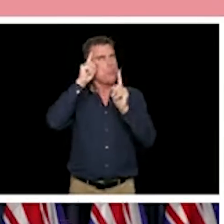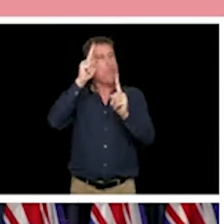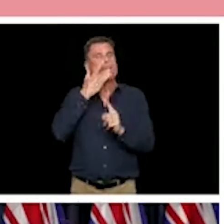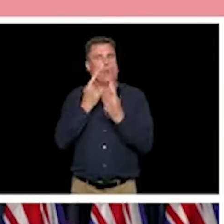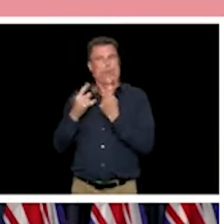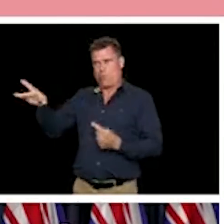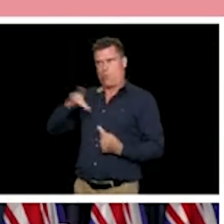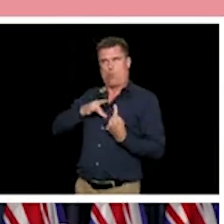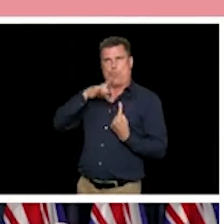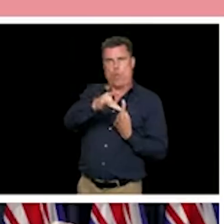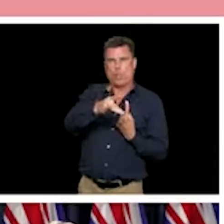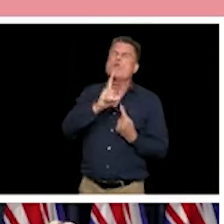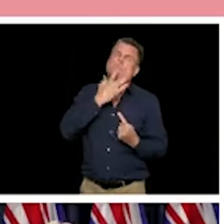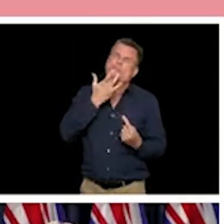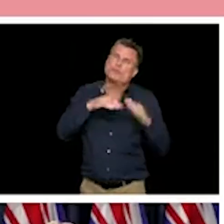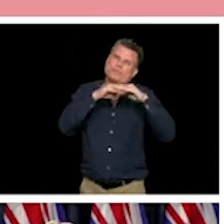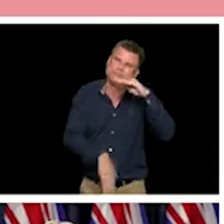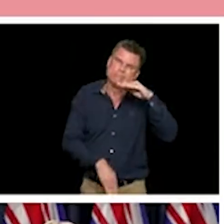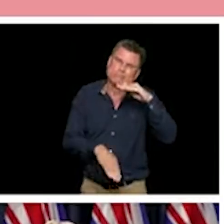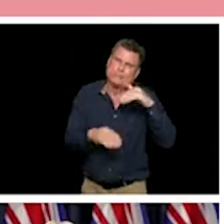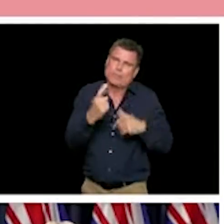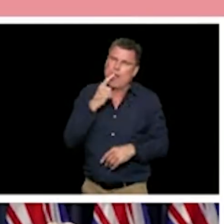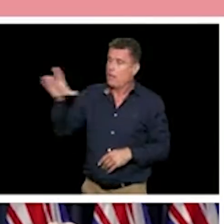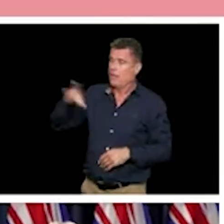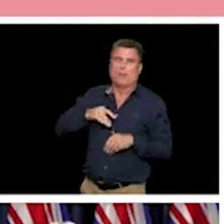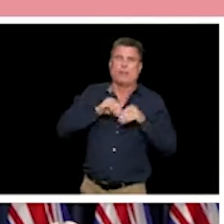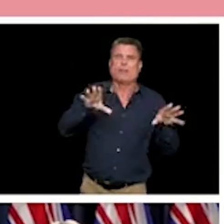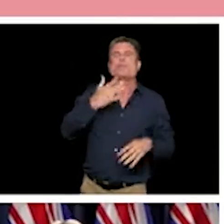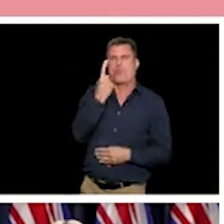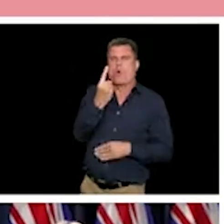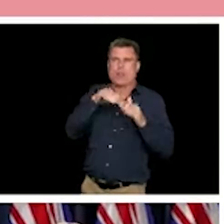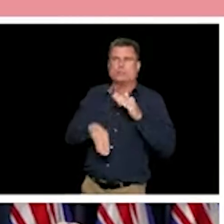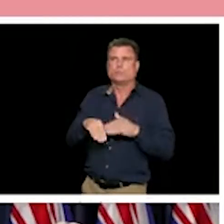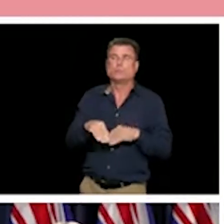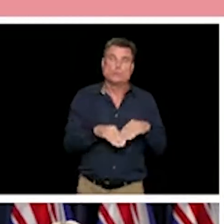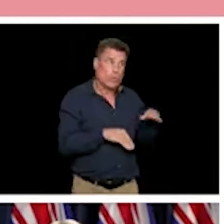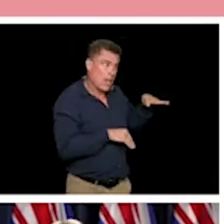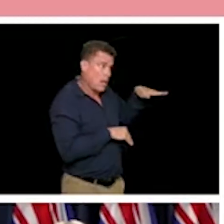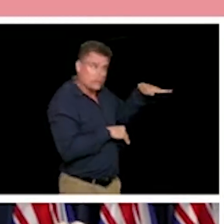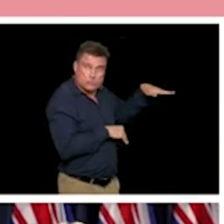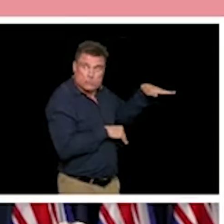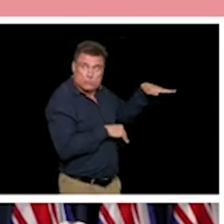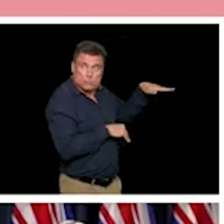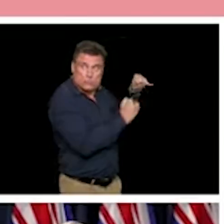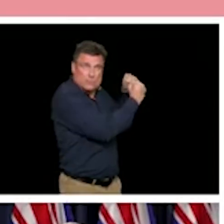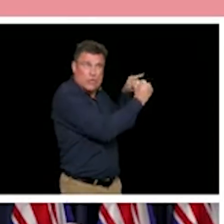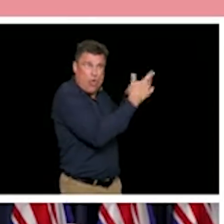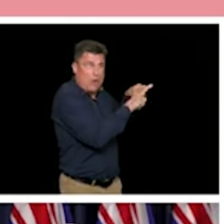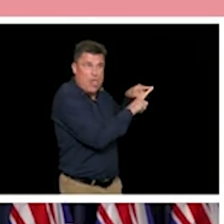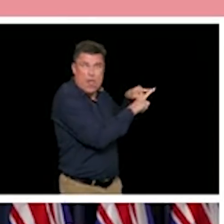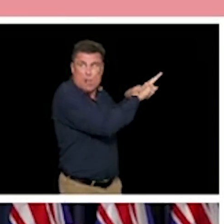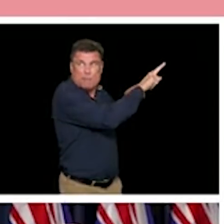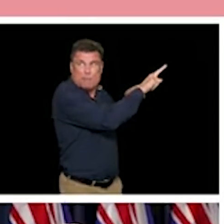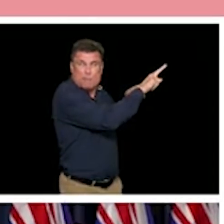1. We want to be sort of hovering around 1. That means that we're opening up as much as we can without putting things in